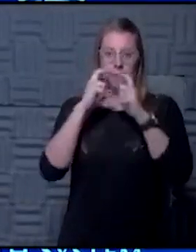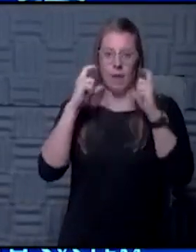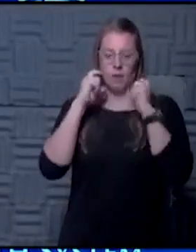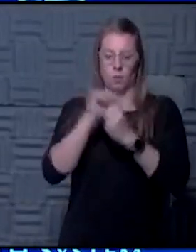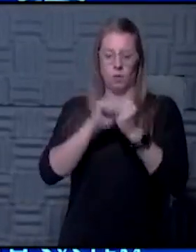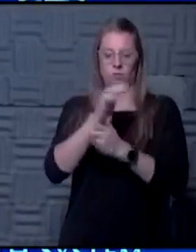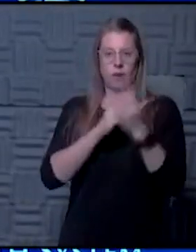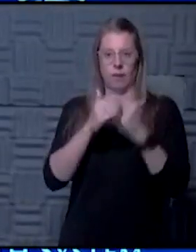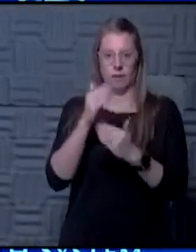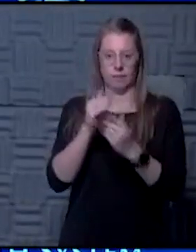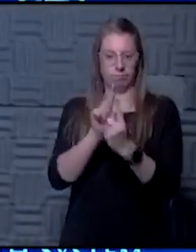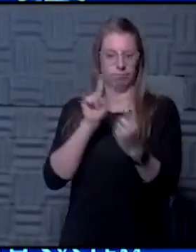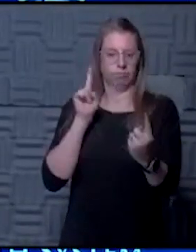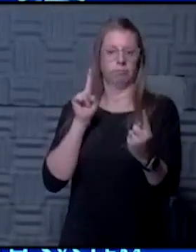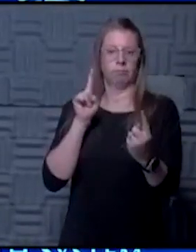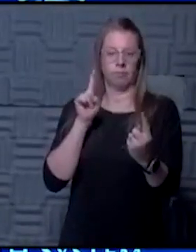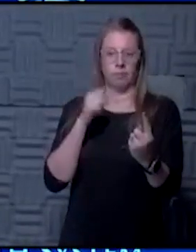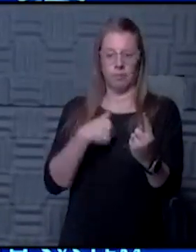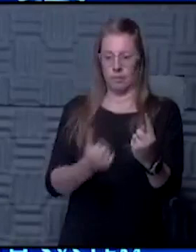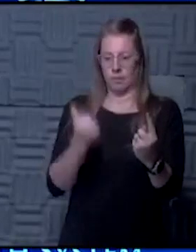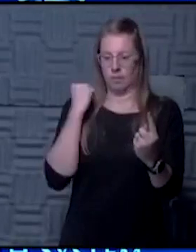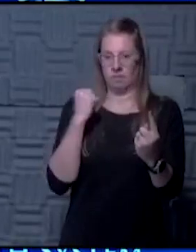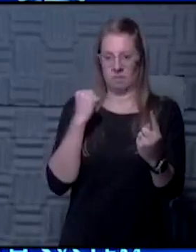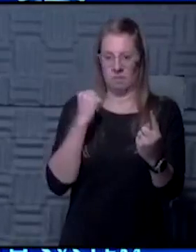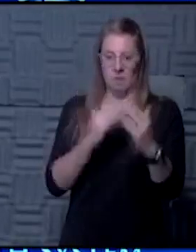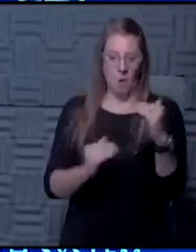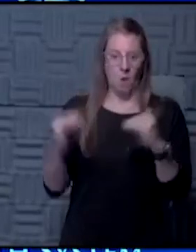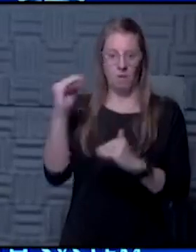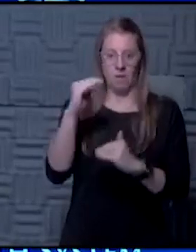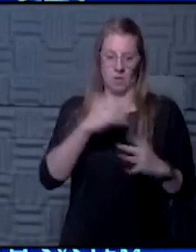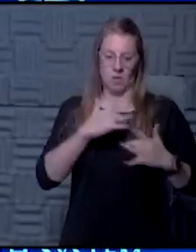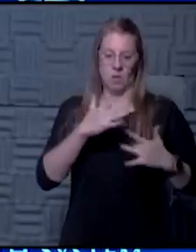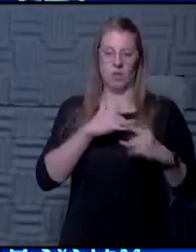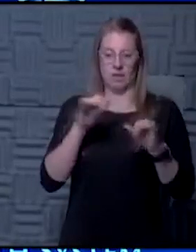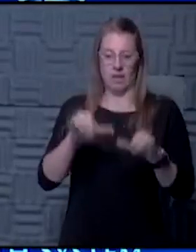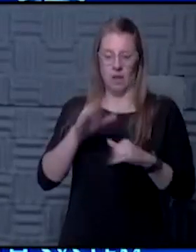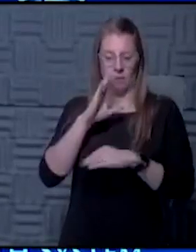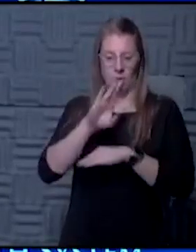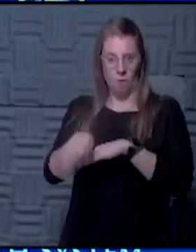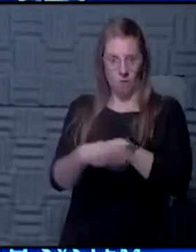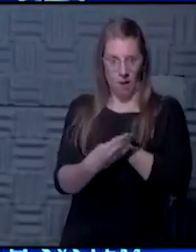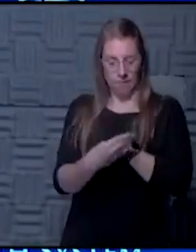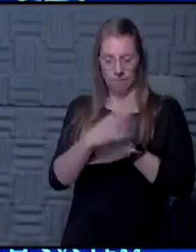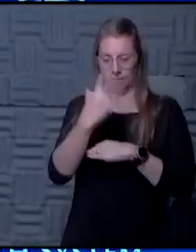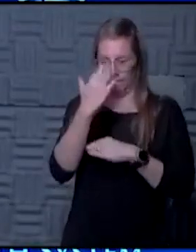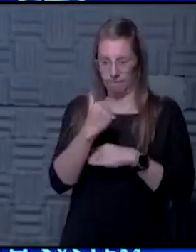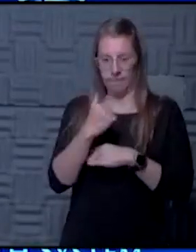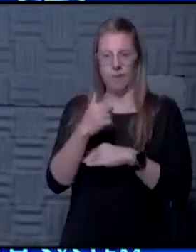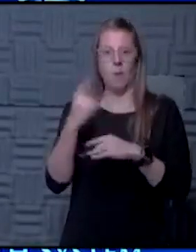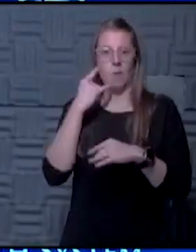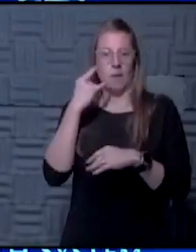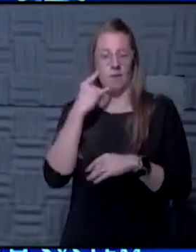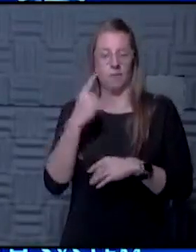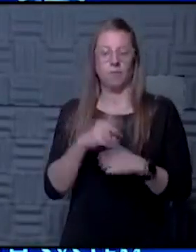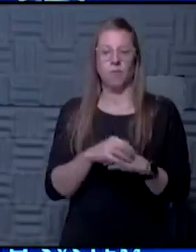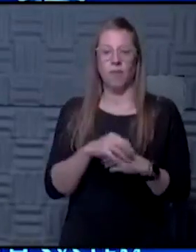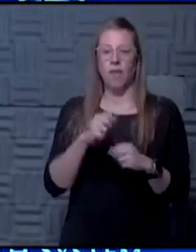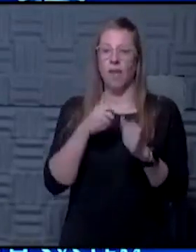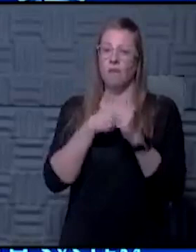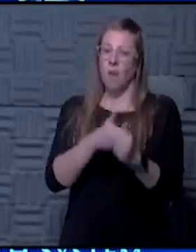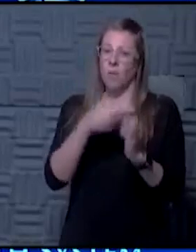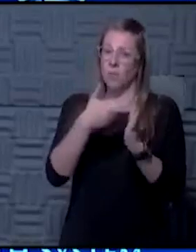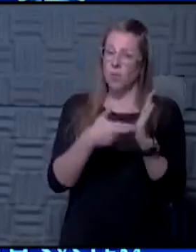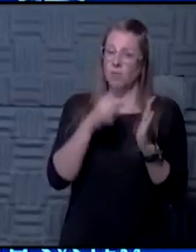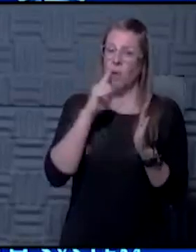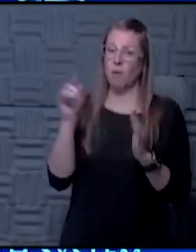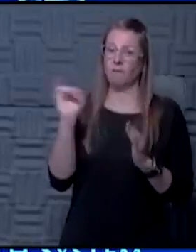hands, keeping your distance. I would not be overly concerned about staying at a hotel as long as you follow those rules of infection control.